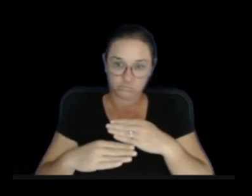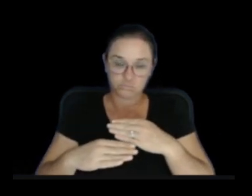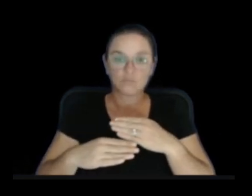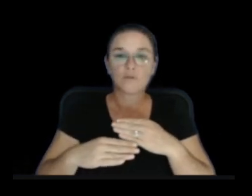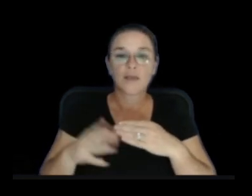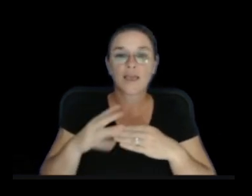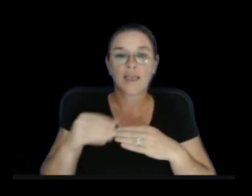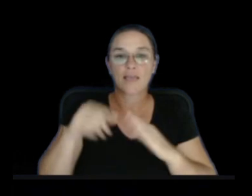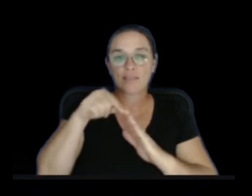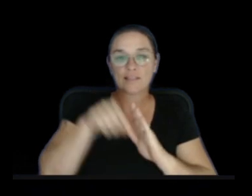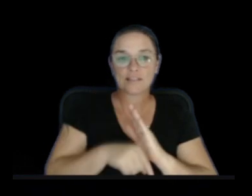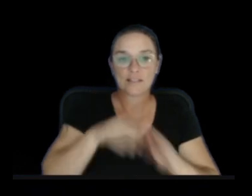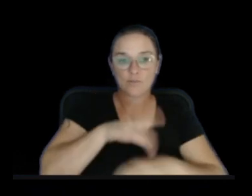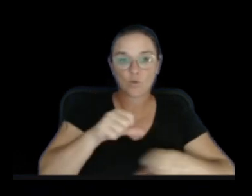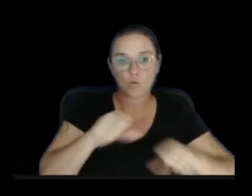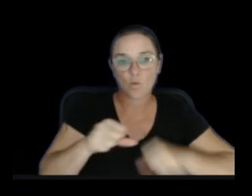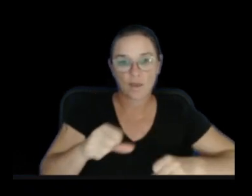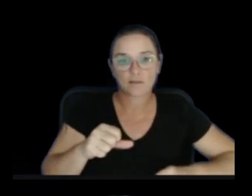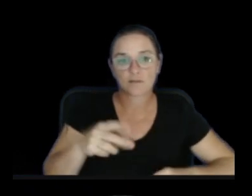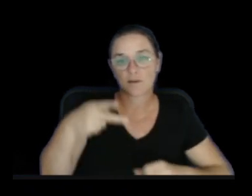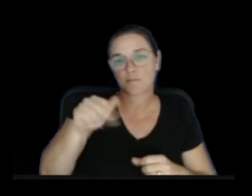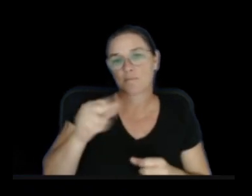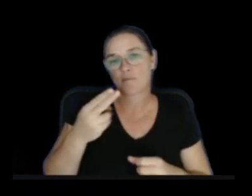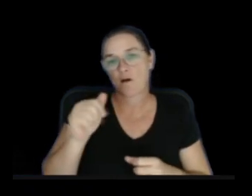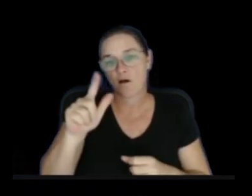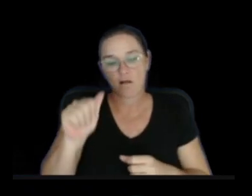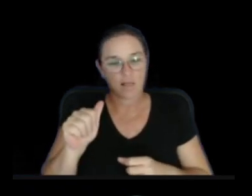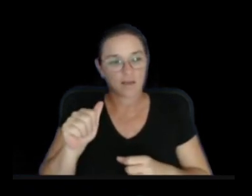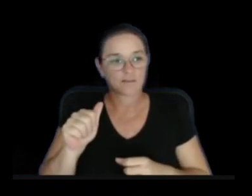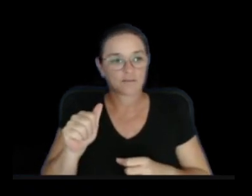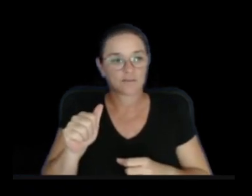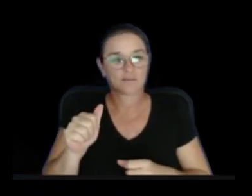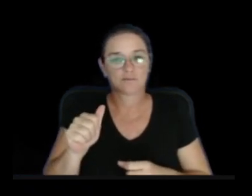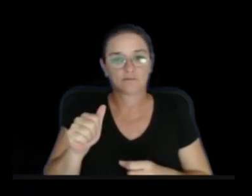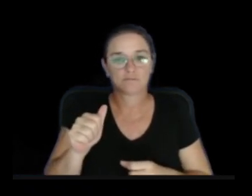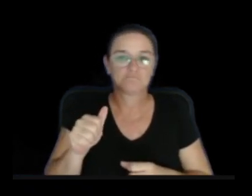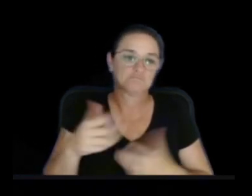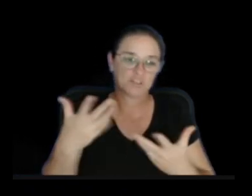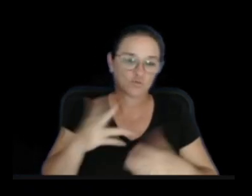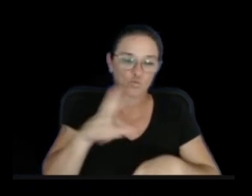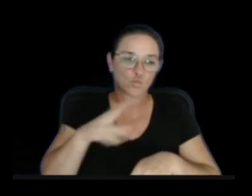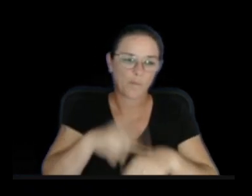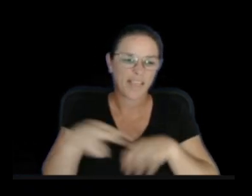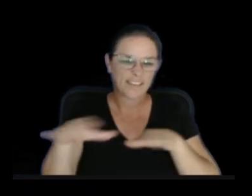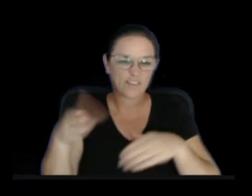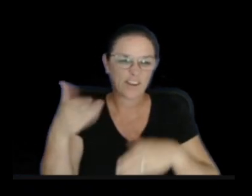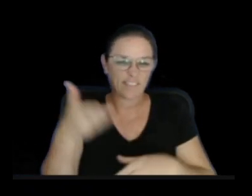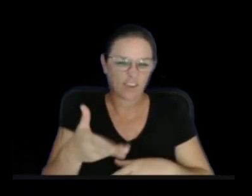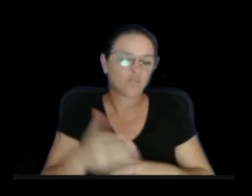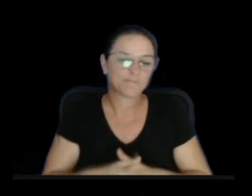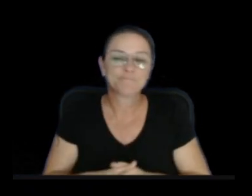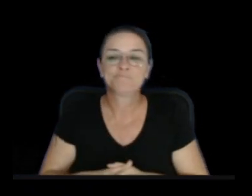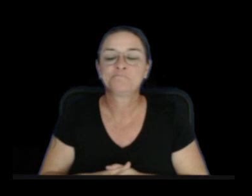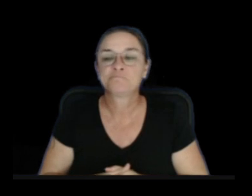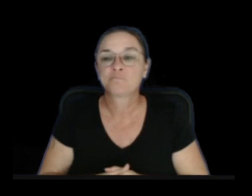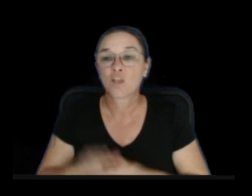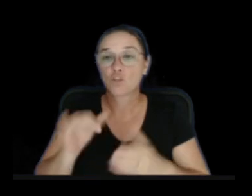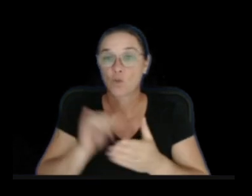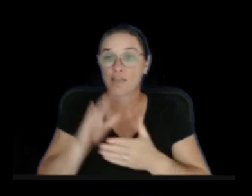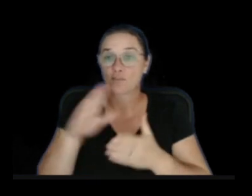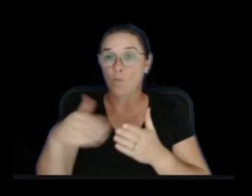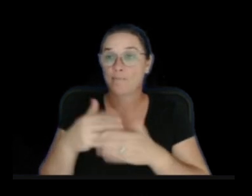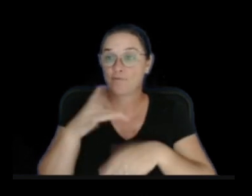Pahala continuing their usual flare-up. So that's the activity of